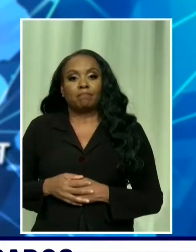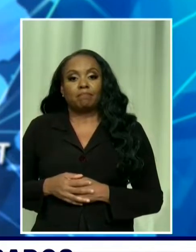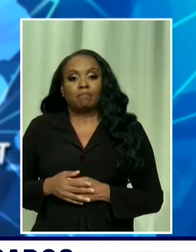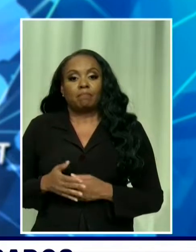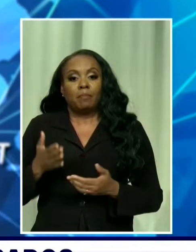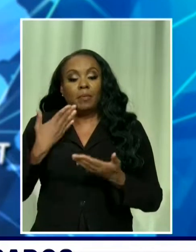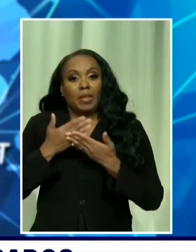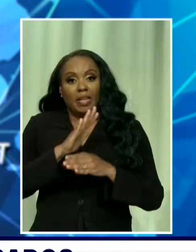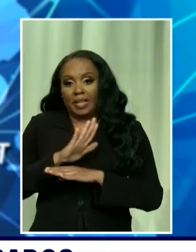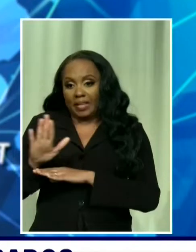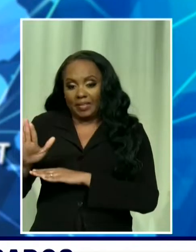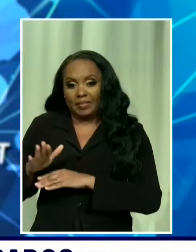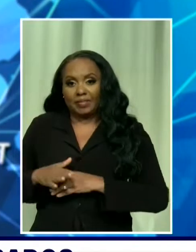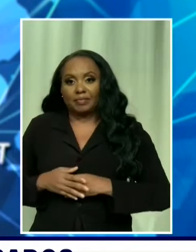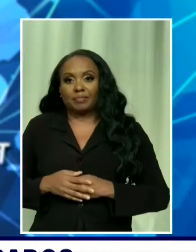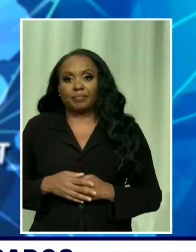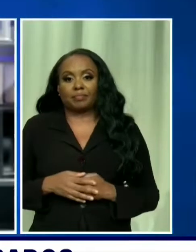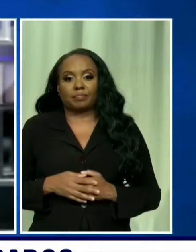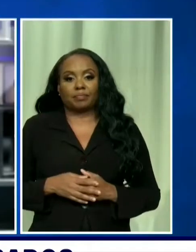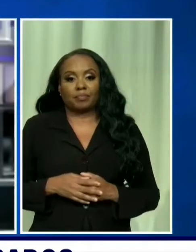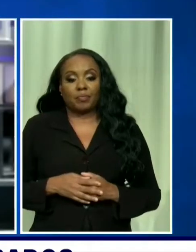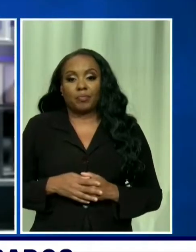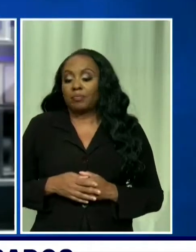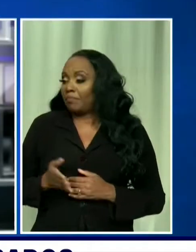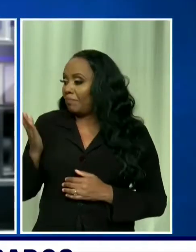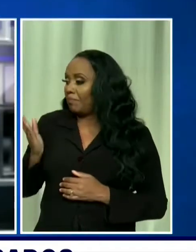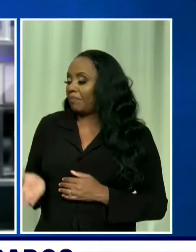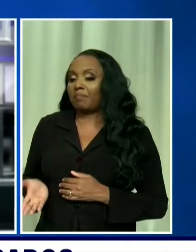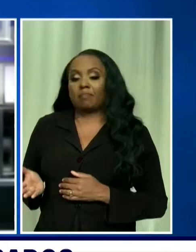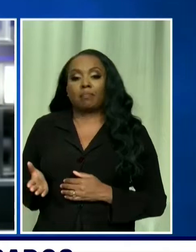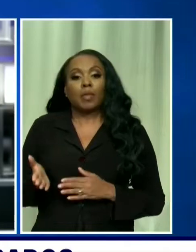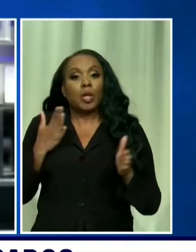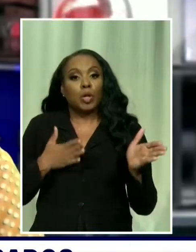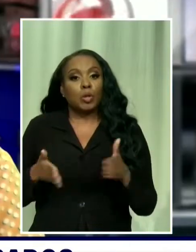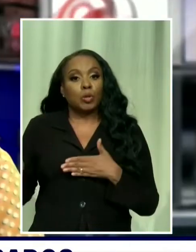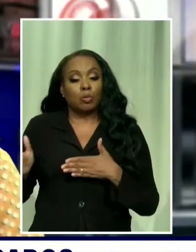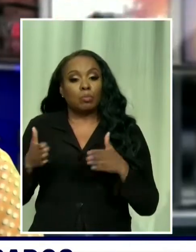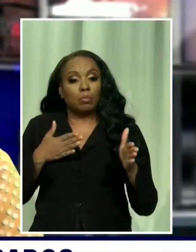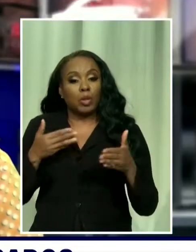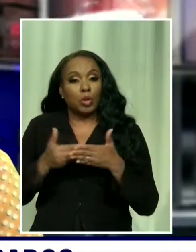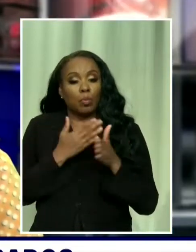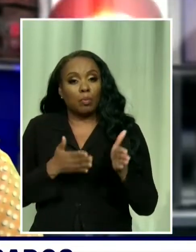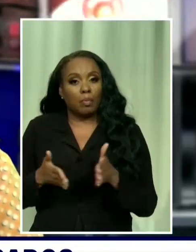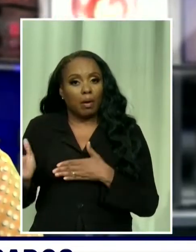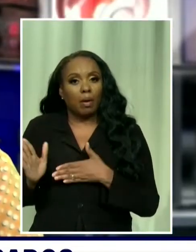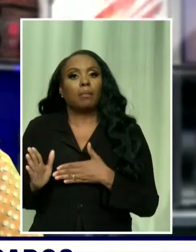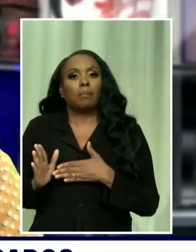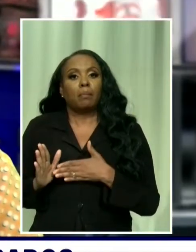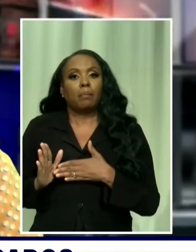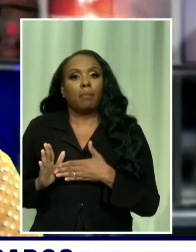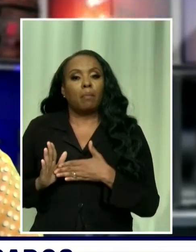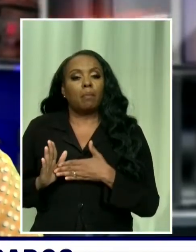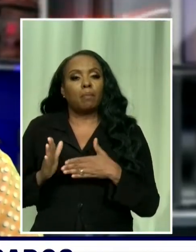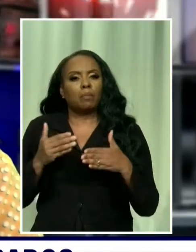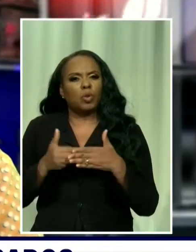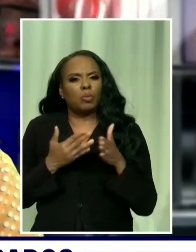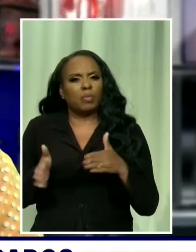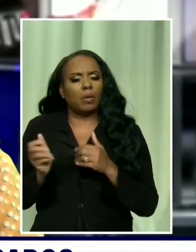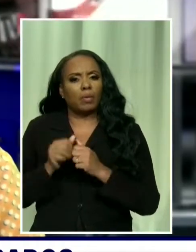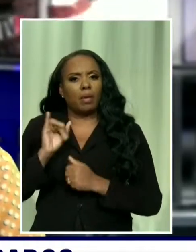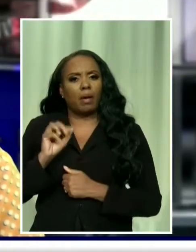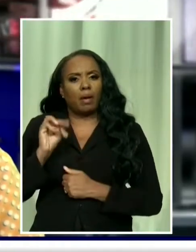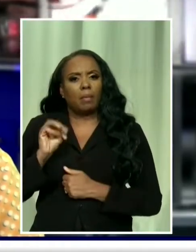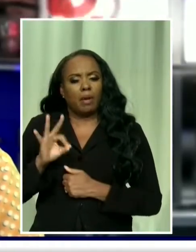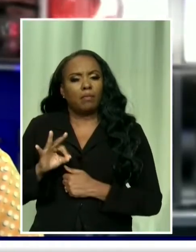evening to our viewers. Well, that announcement about a new arrangement with the IMF is among many topics touched by Prime Minister Mia